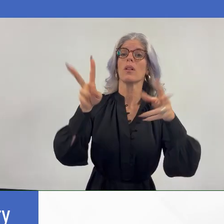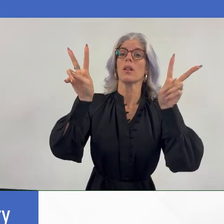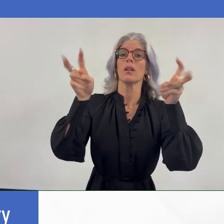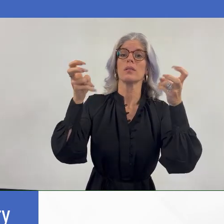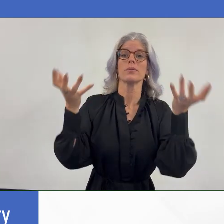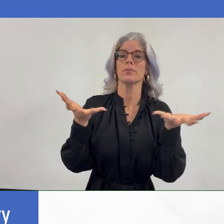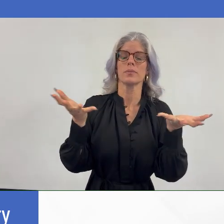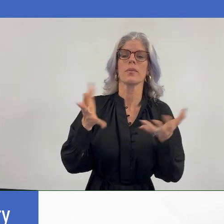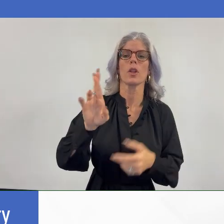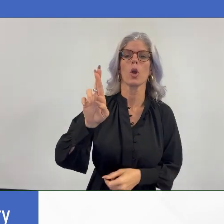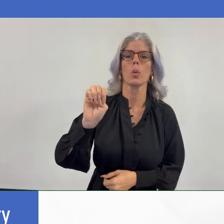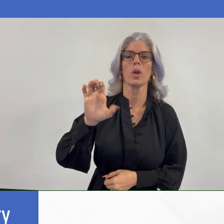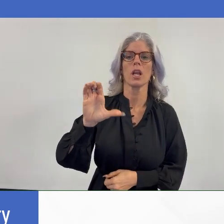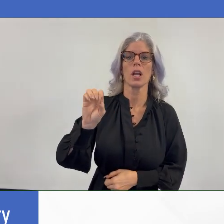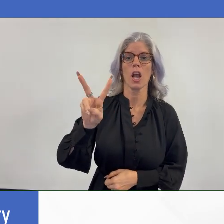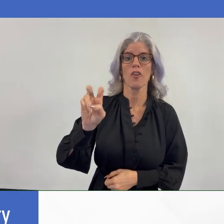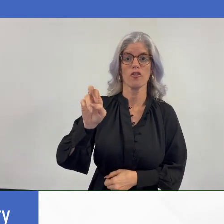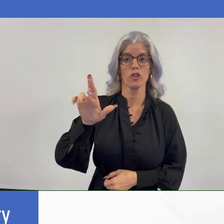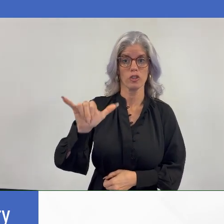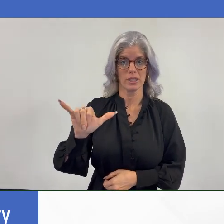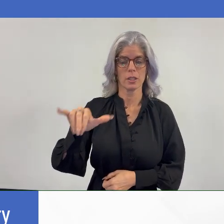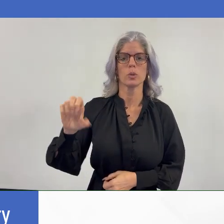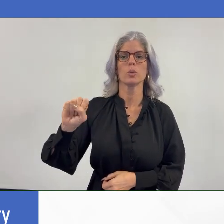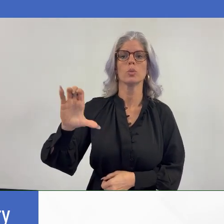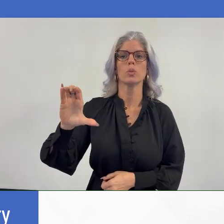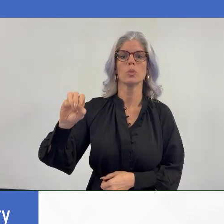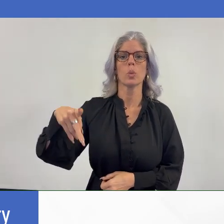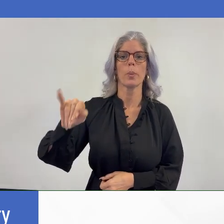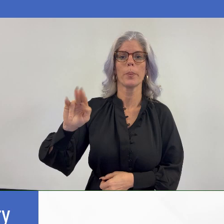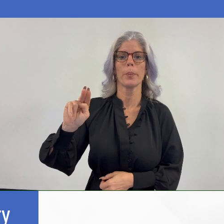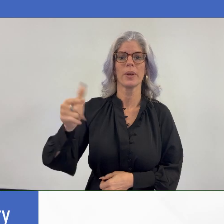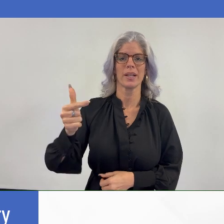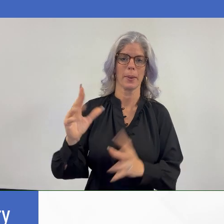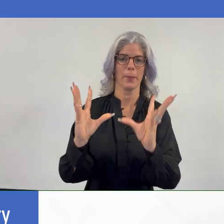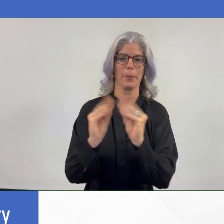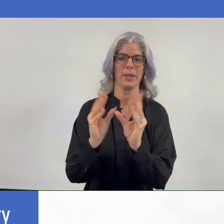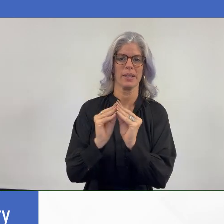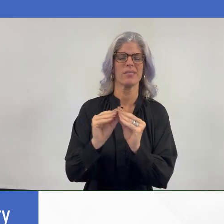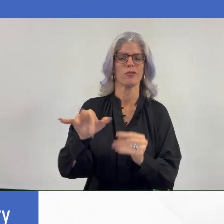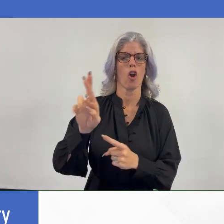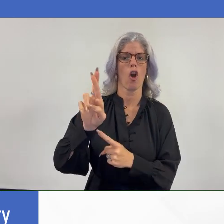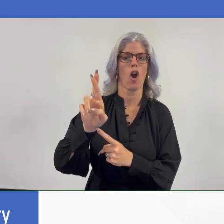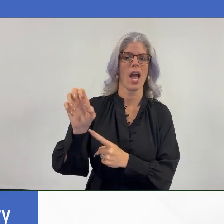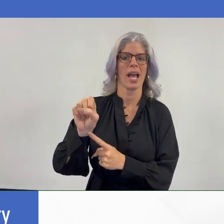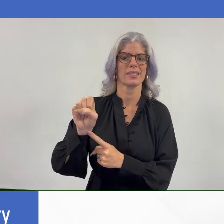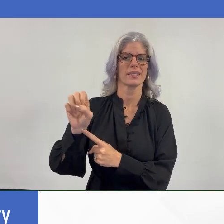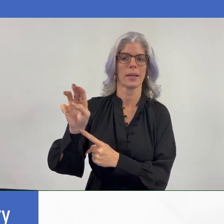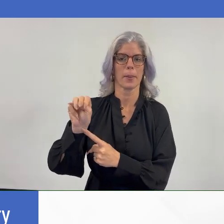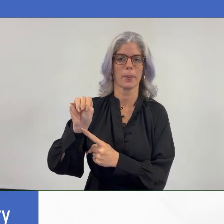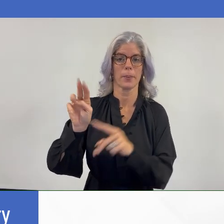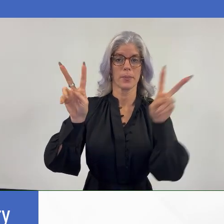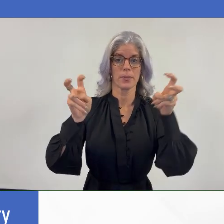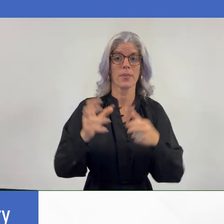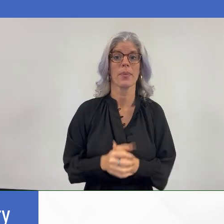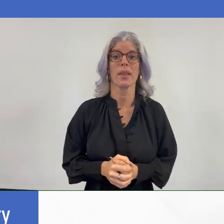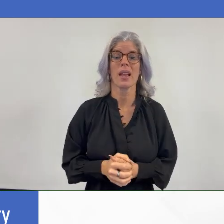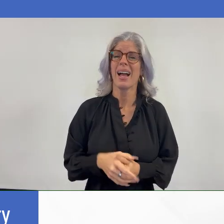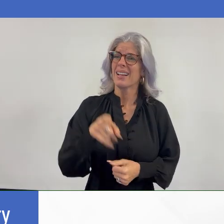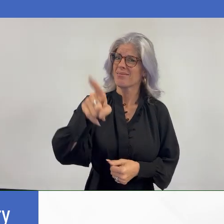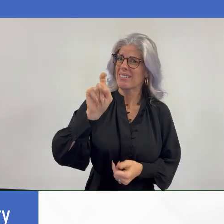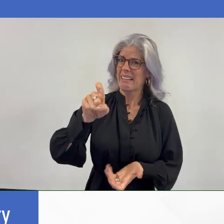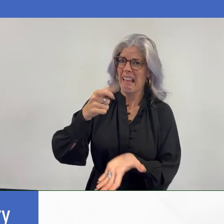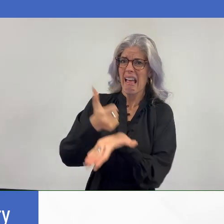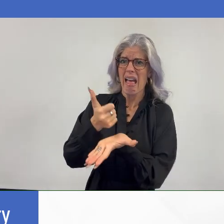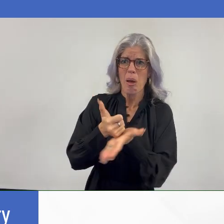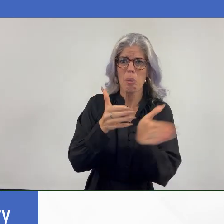damage descriptions, including photos of the damages, scope of work, nature of work, and the estimated costs. You may